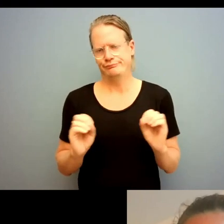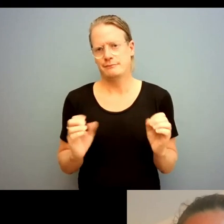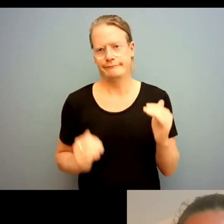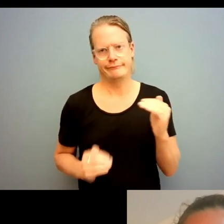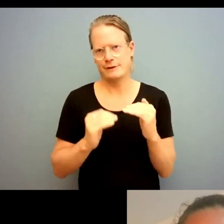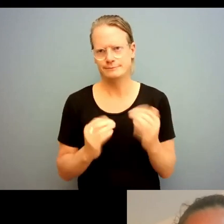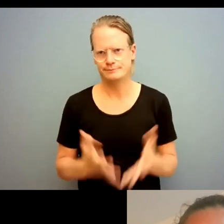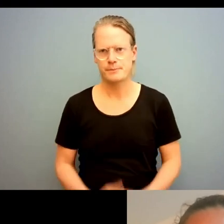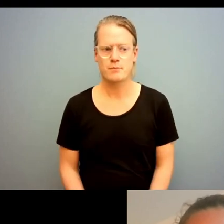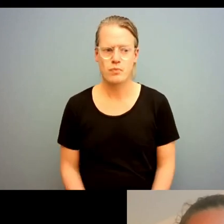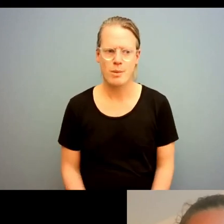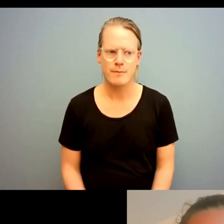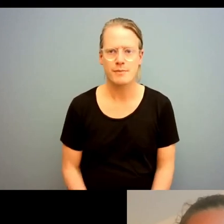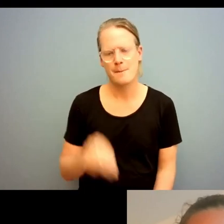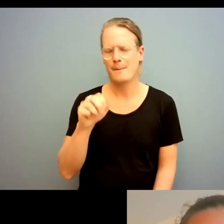tell us a little bit about